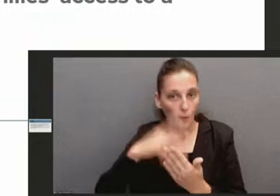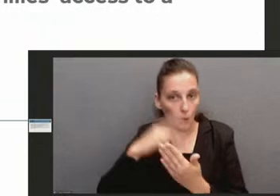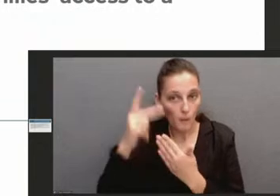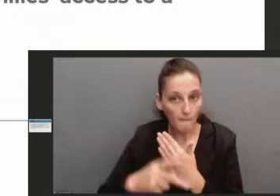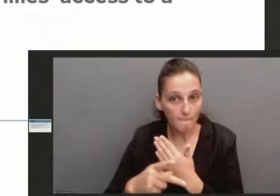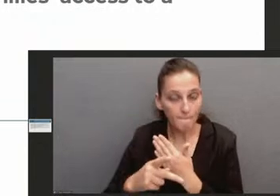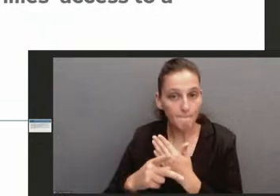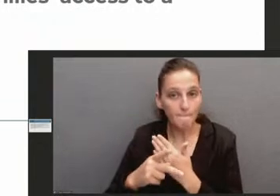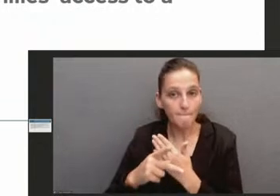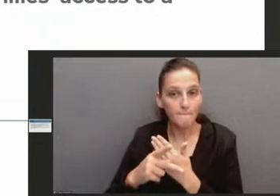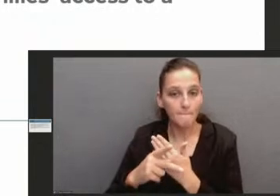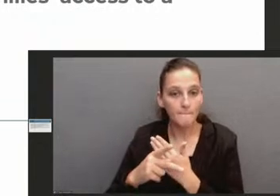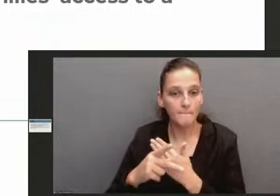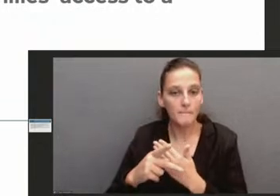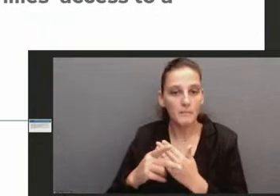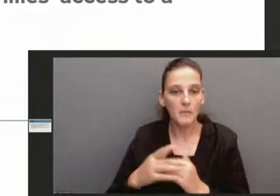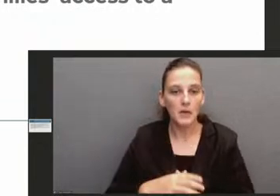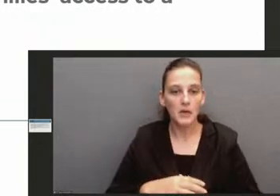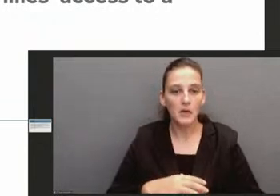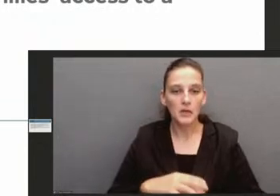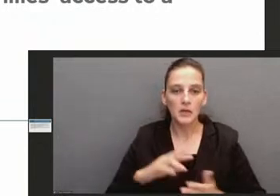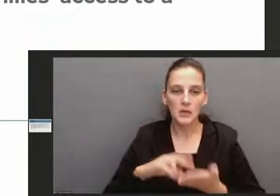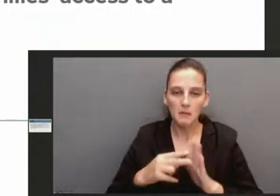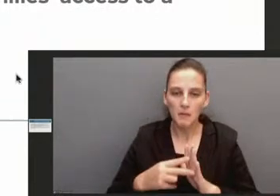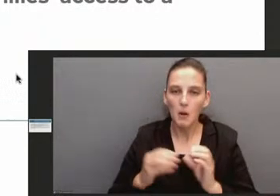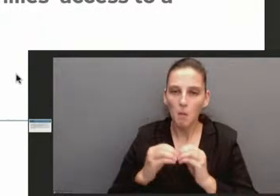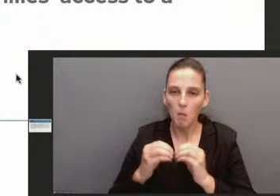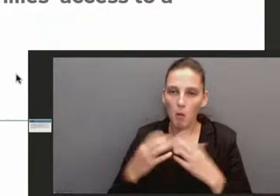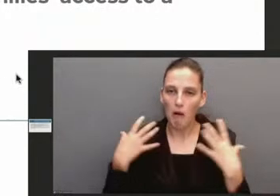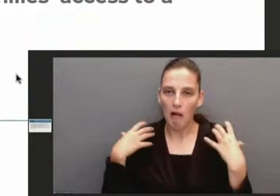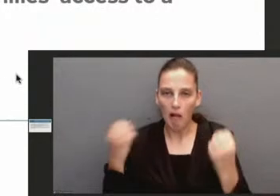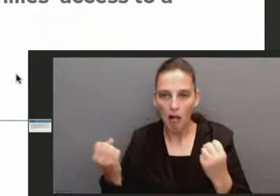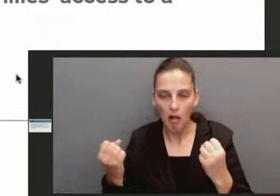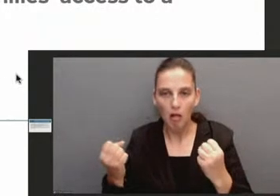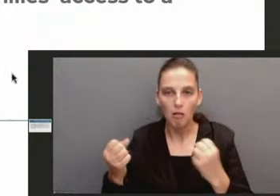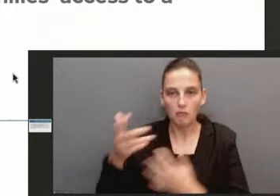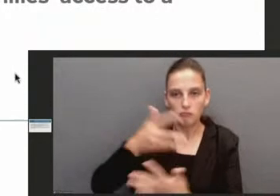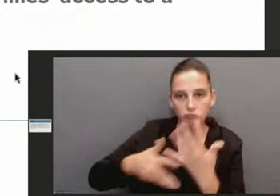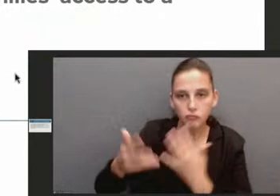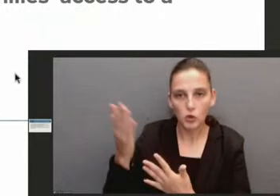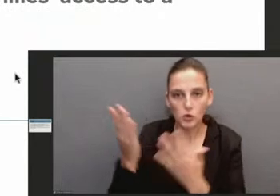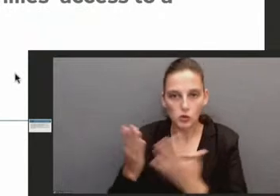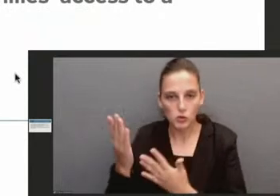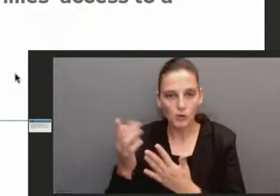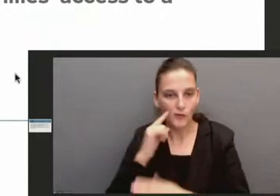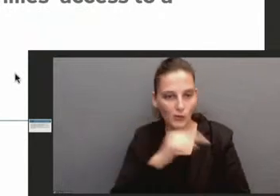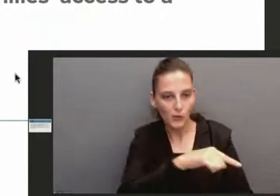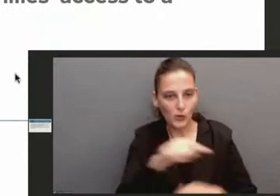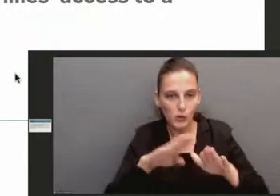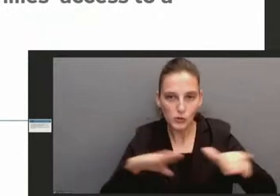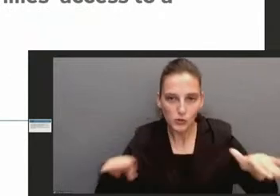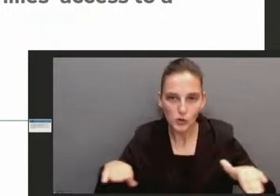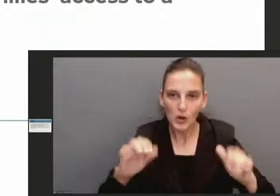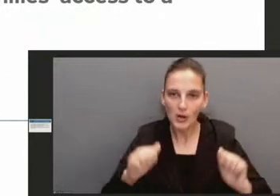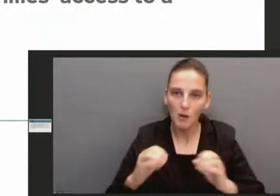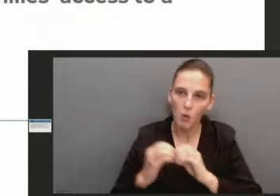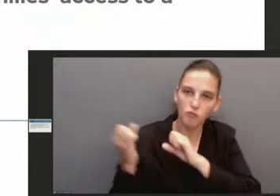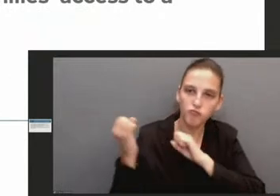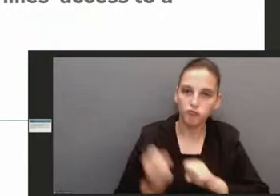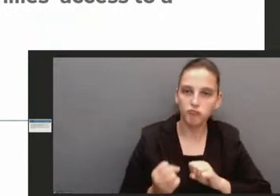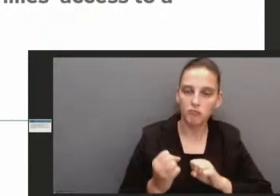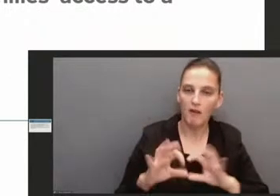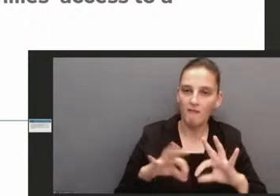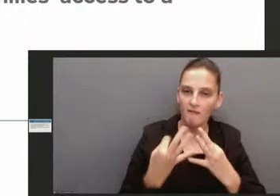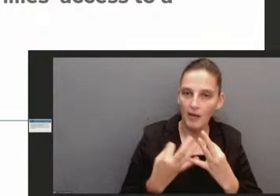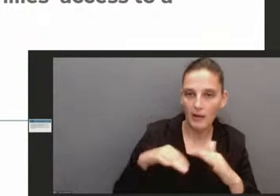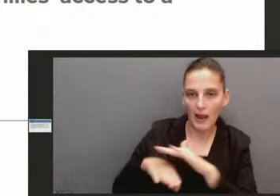so that we have greater integration of health and social services for children, and in order for strengthening families' access to continuum